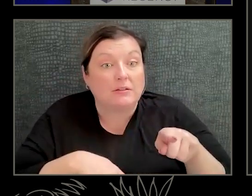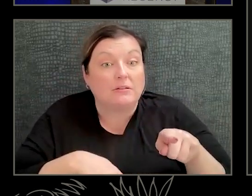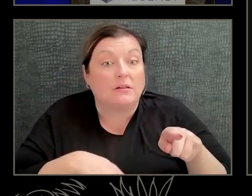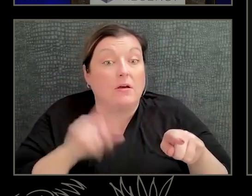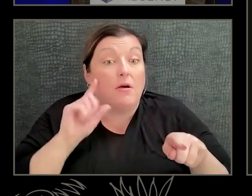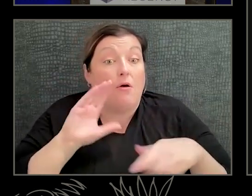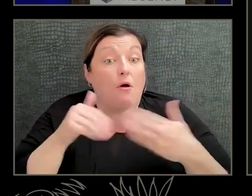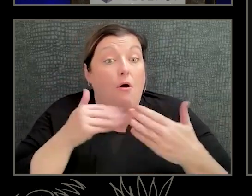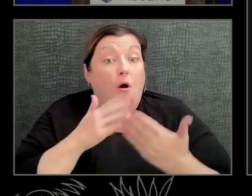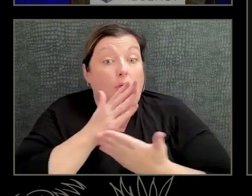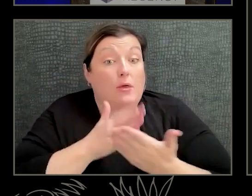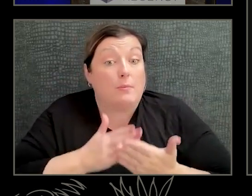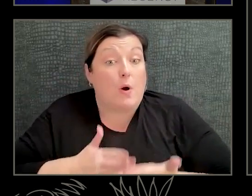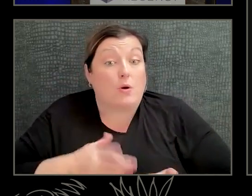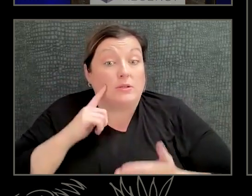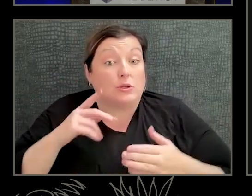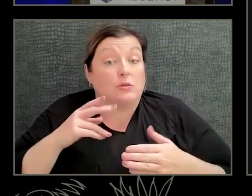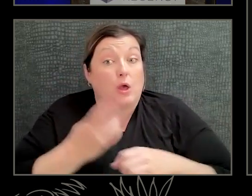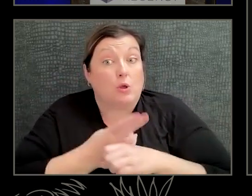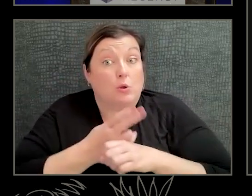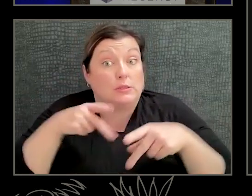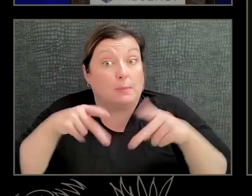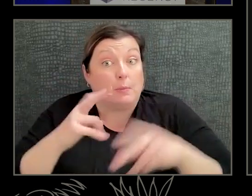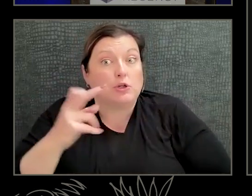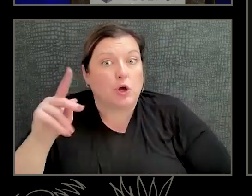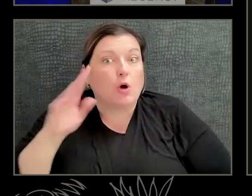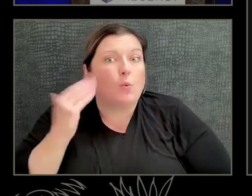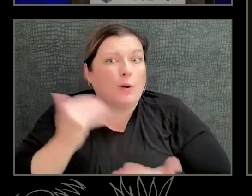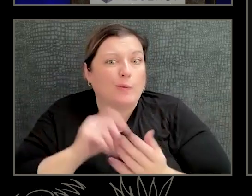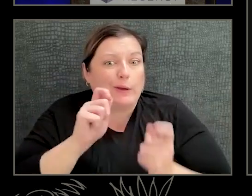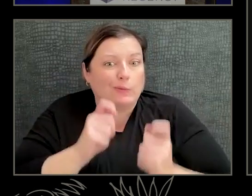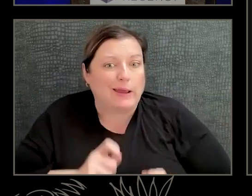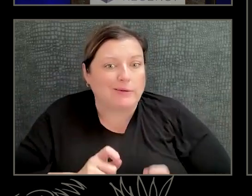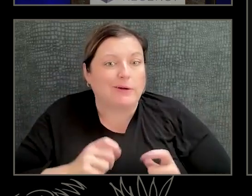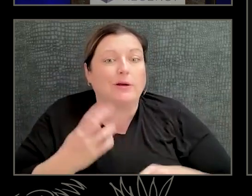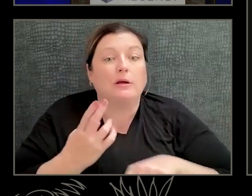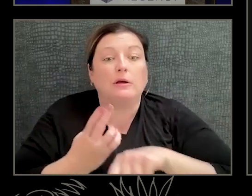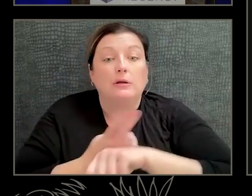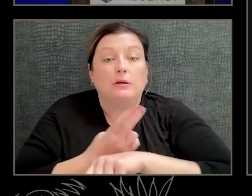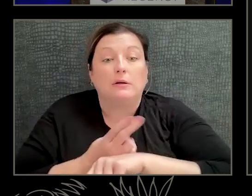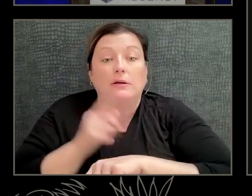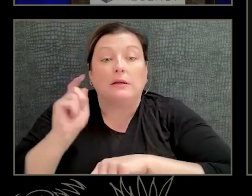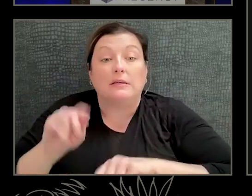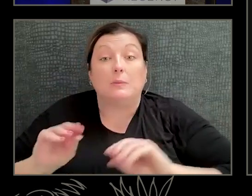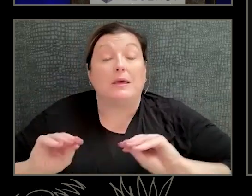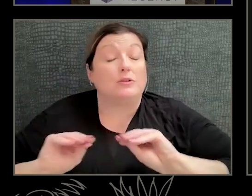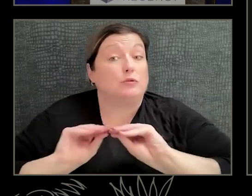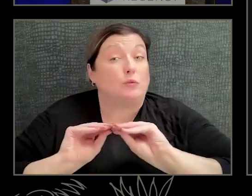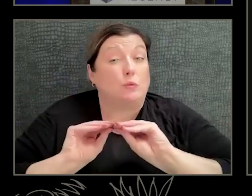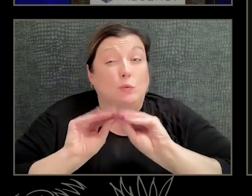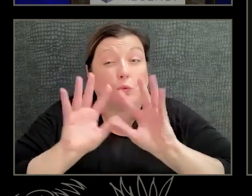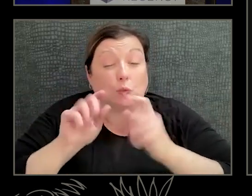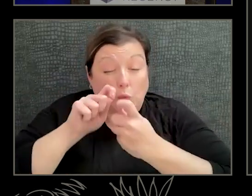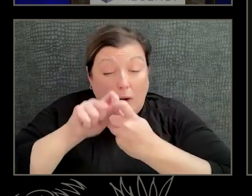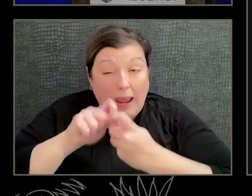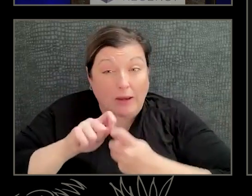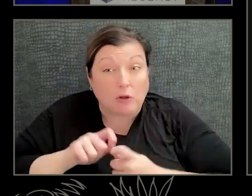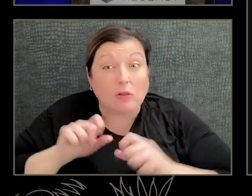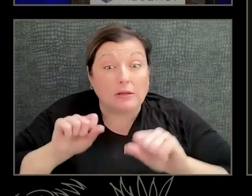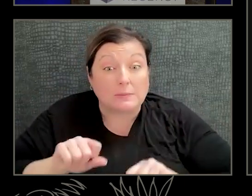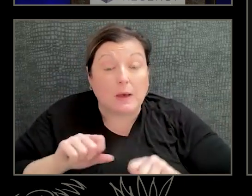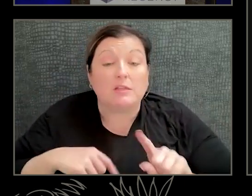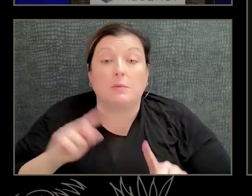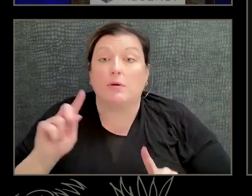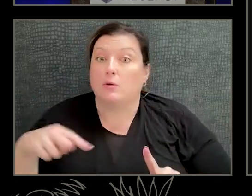components that use this use permission hook. So your use selector needs to be as granular as possible and subscribe to only